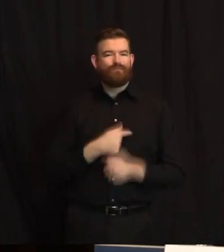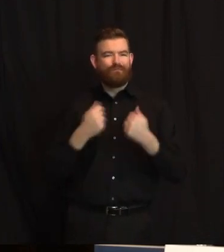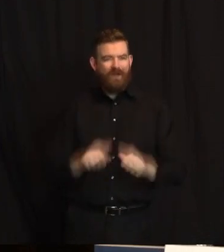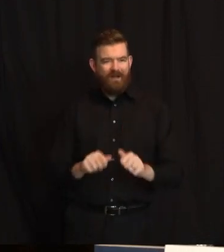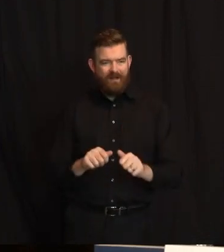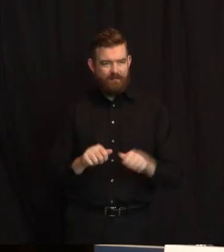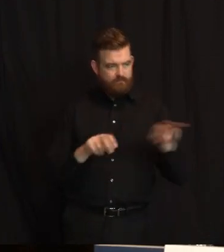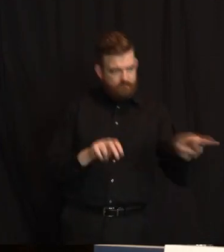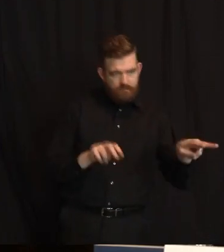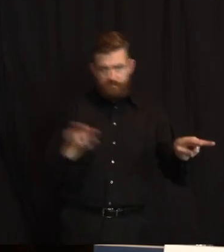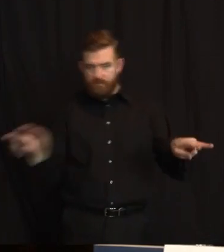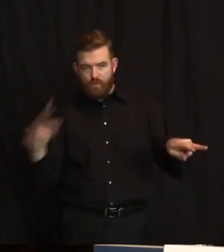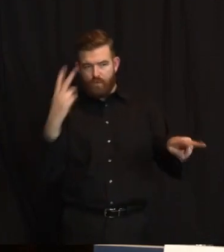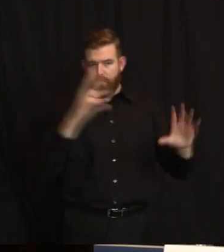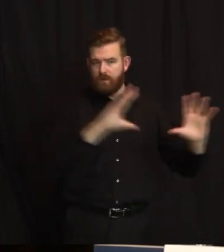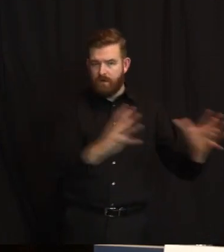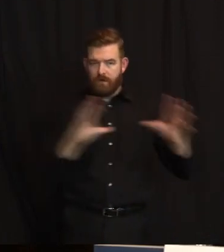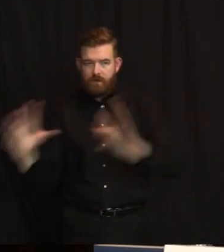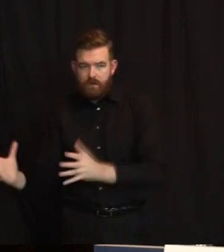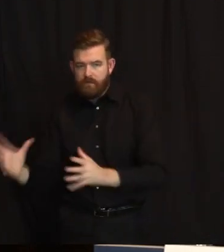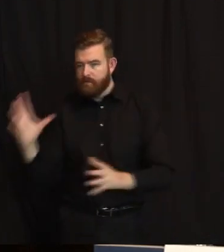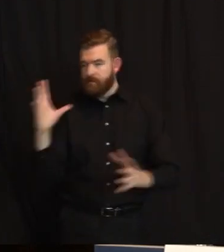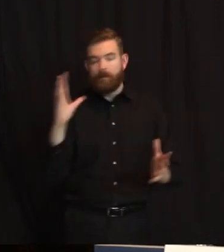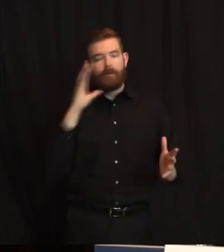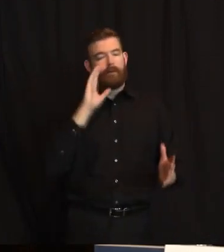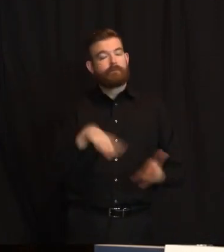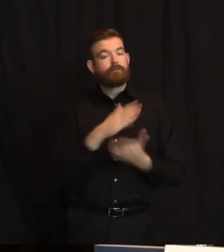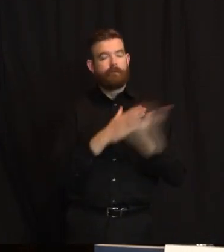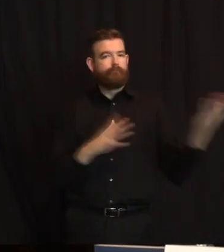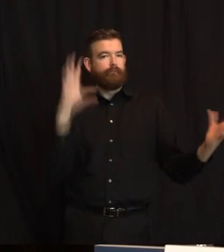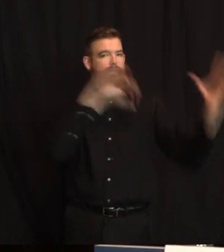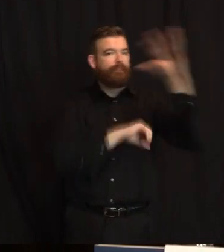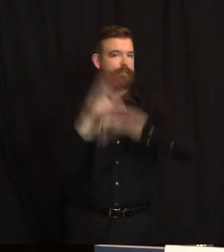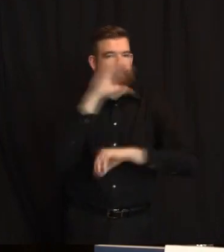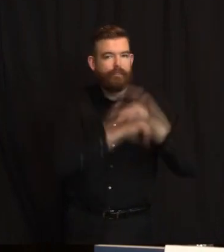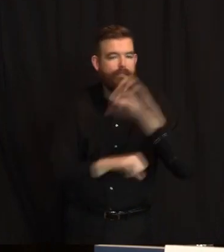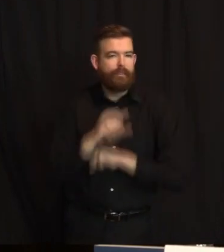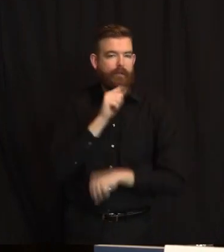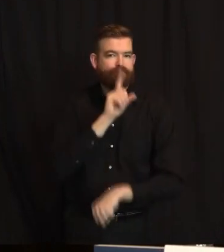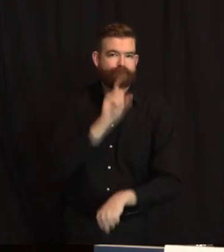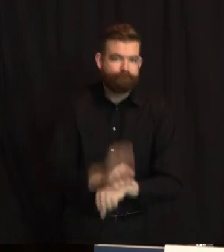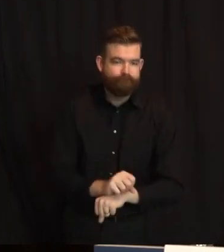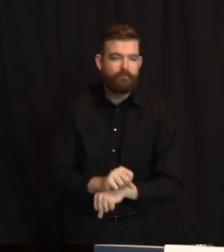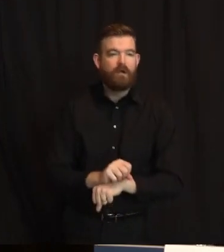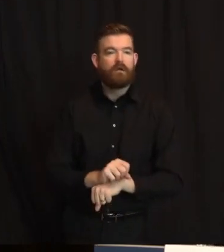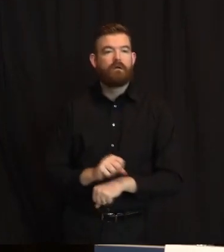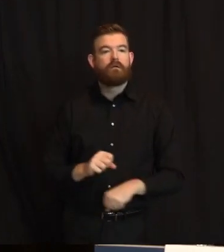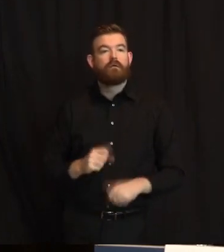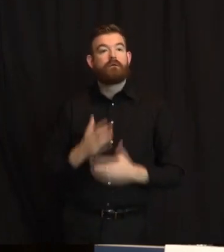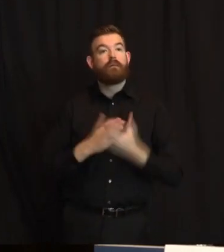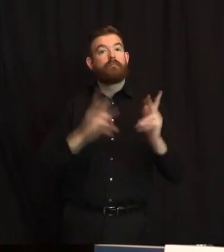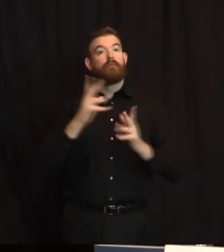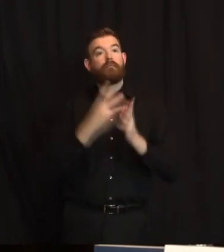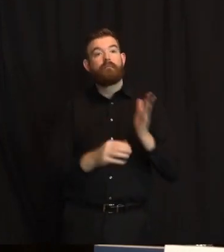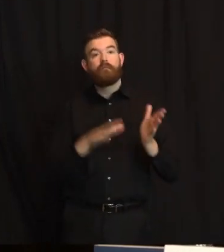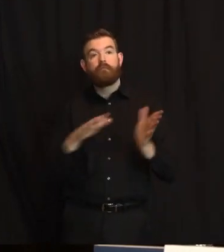missing people. We know that we can't count every person who dies in the state from COVID for a variety of reasons. We certainly do our